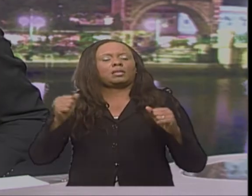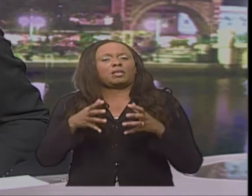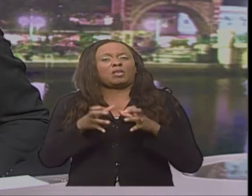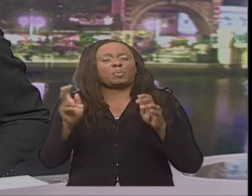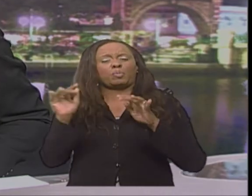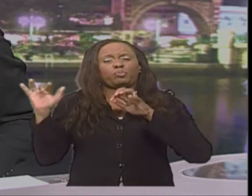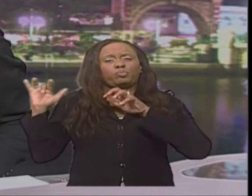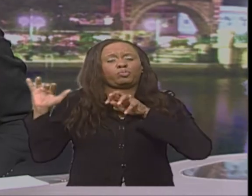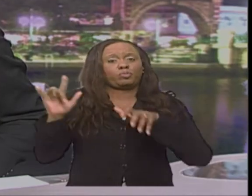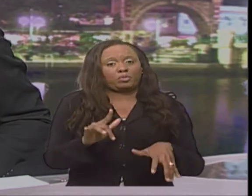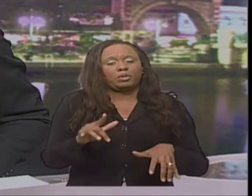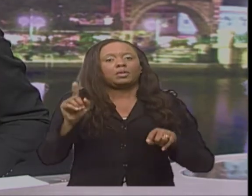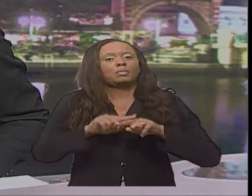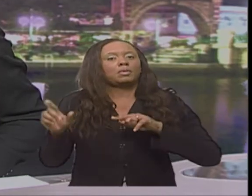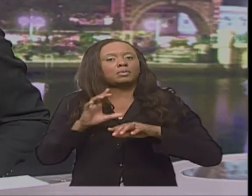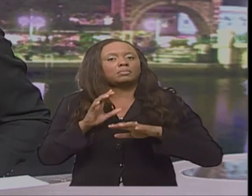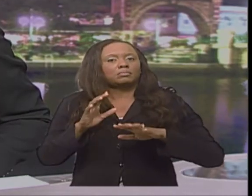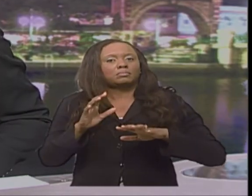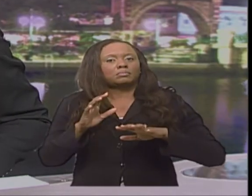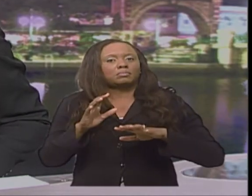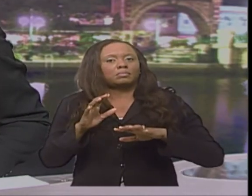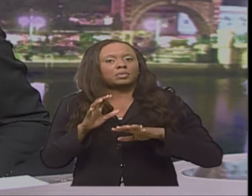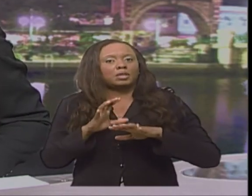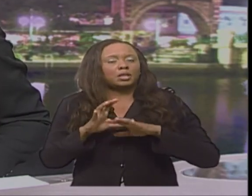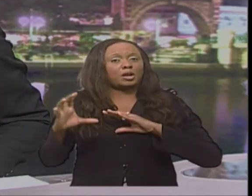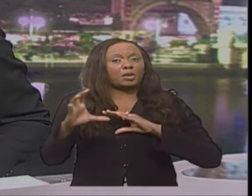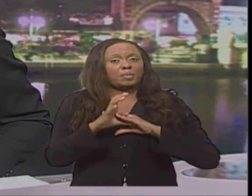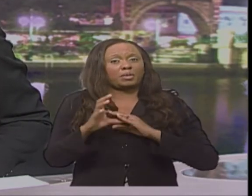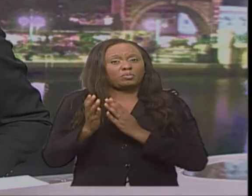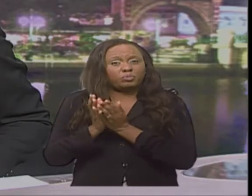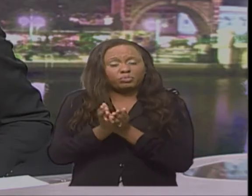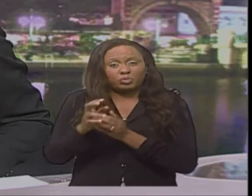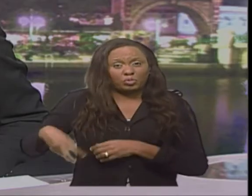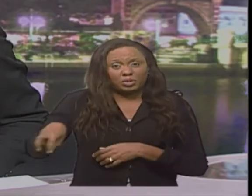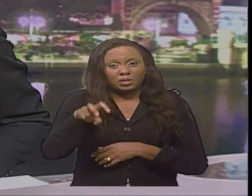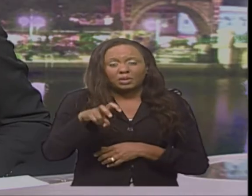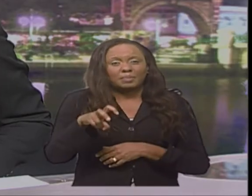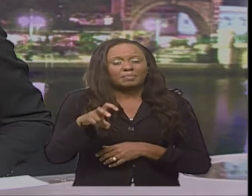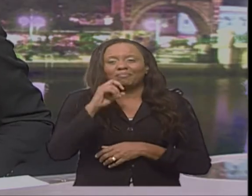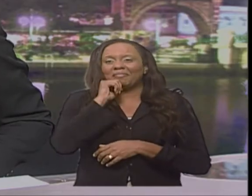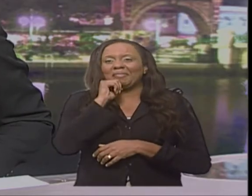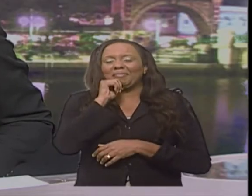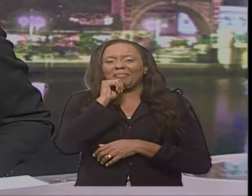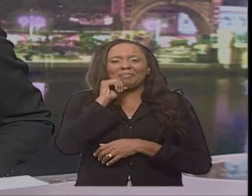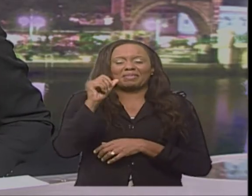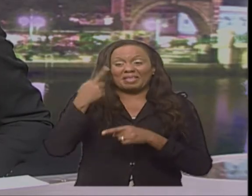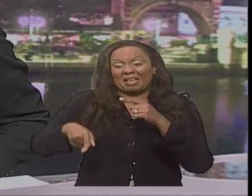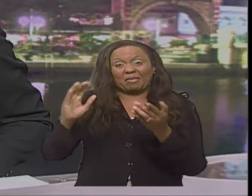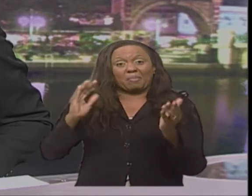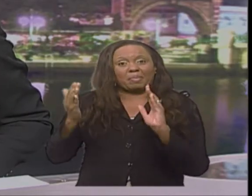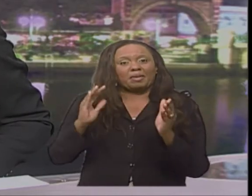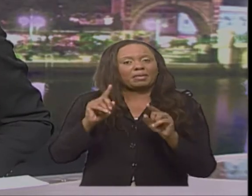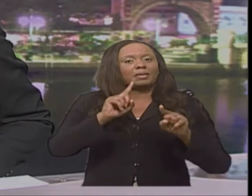year, the Caribbean's tourism figures for 2017 pale in comparison to the success of tourism markets across the globe. It's partially because of last